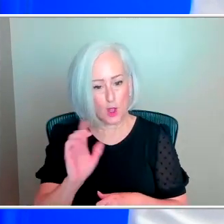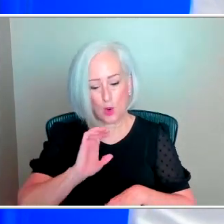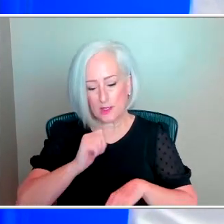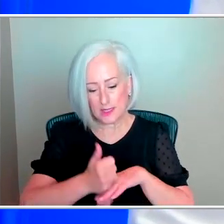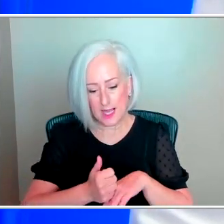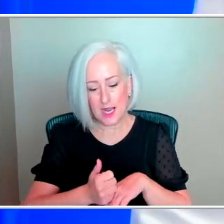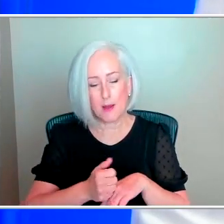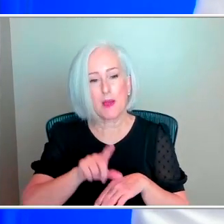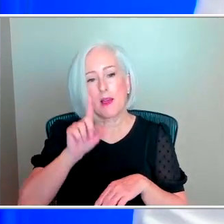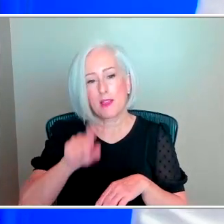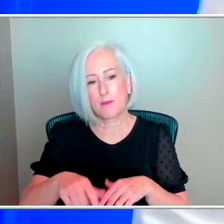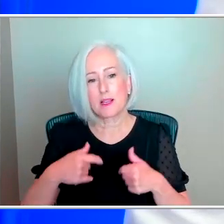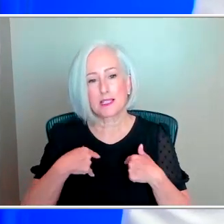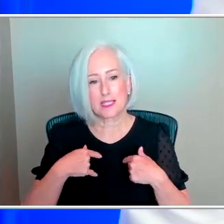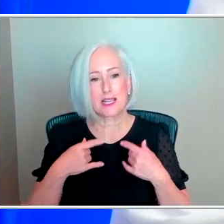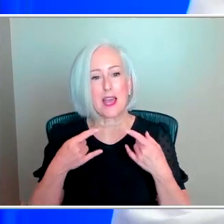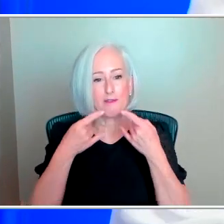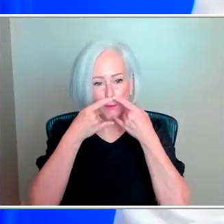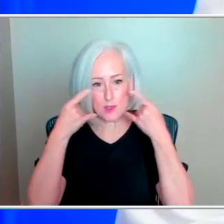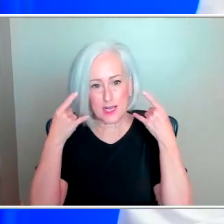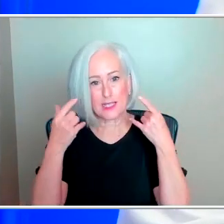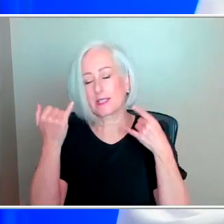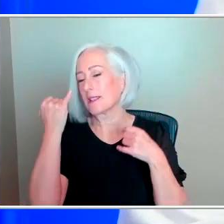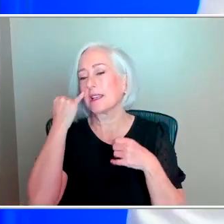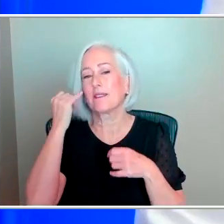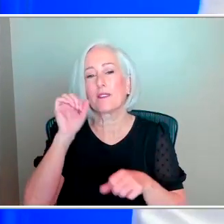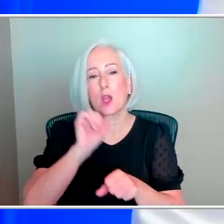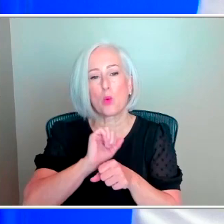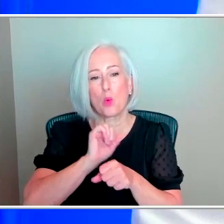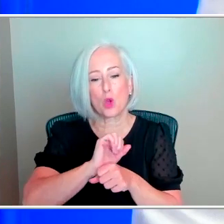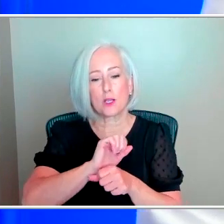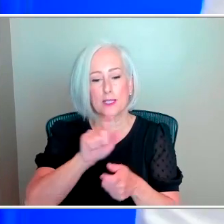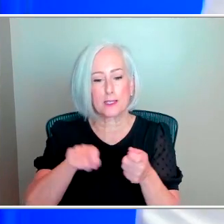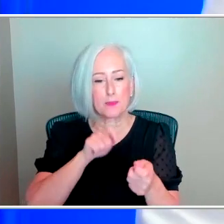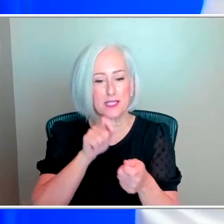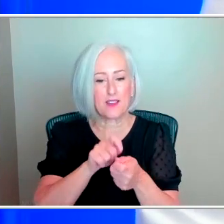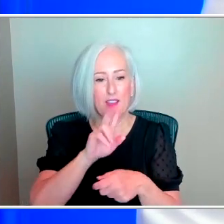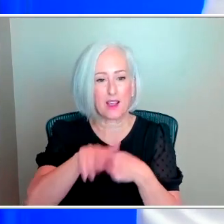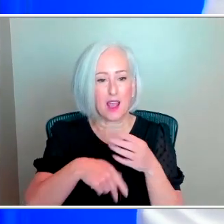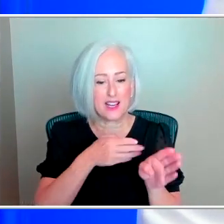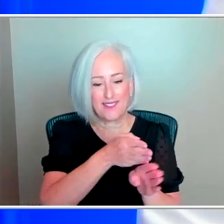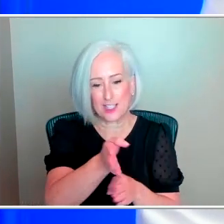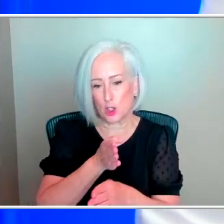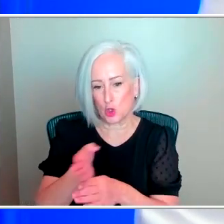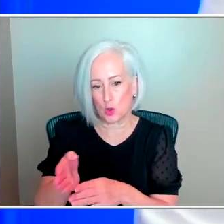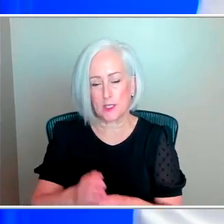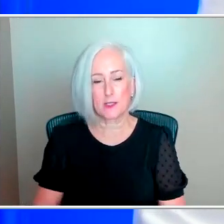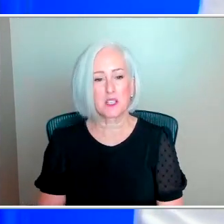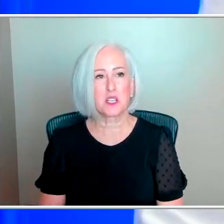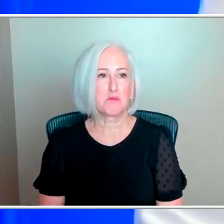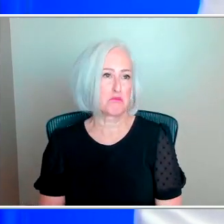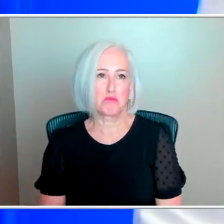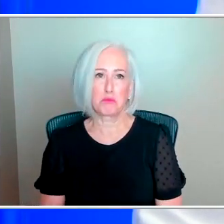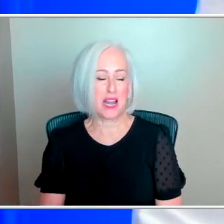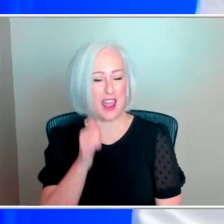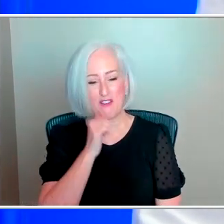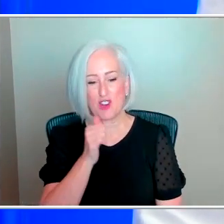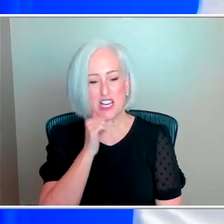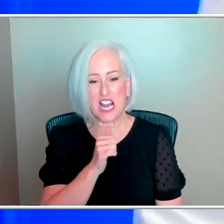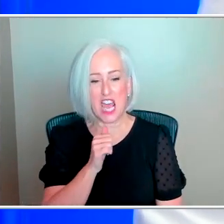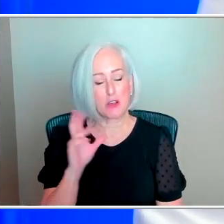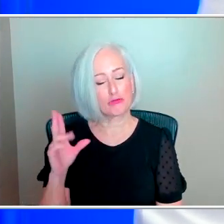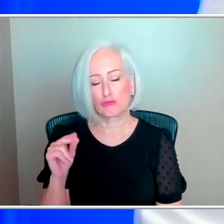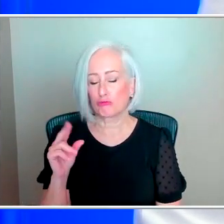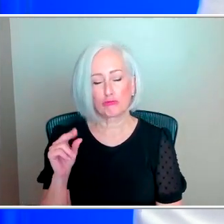wearing protection if they work in certain industries. But not on a daily basis. And there's not much,